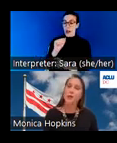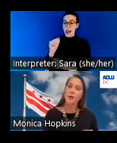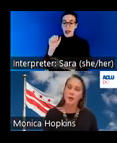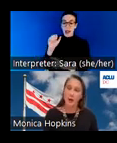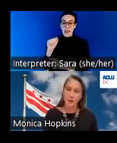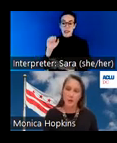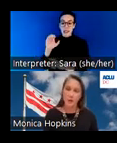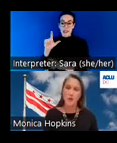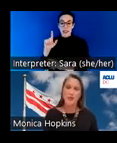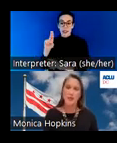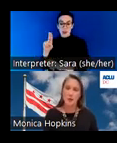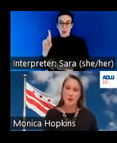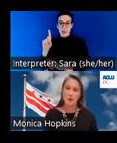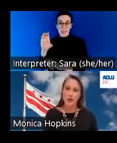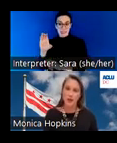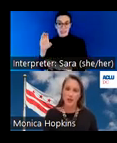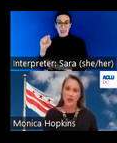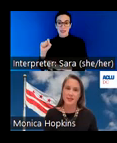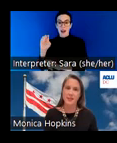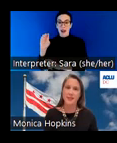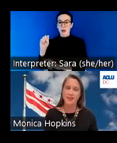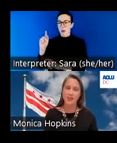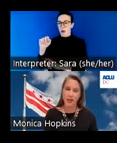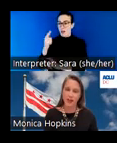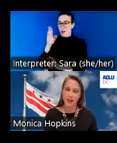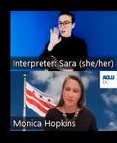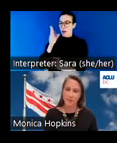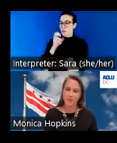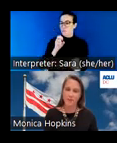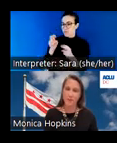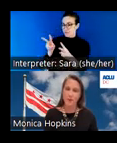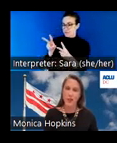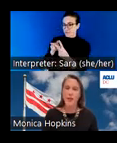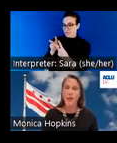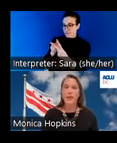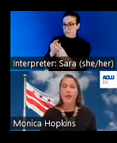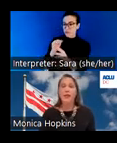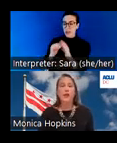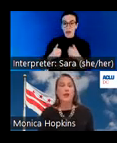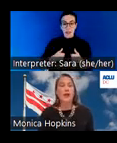info@acludc.org, and we'll drop those email addresses in the chat.